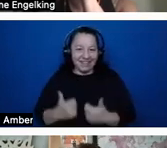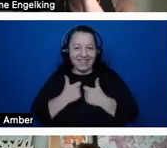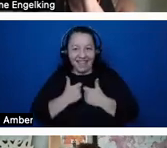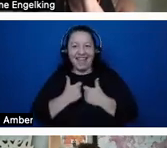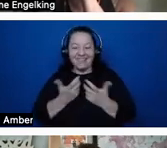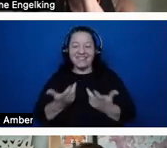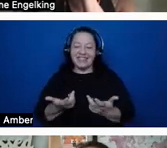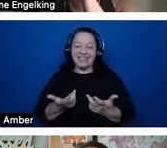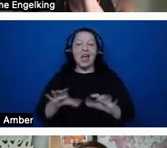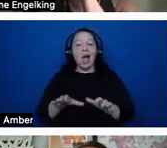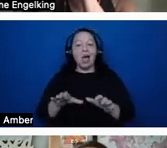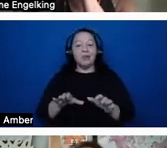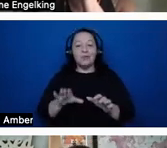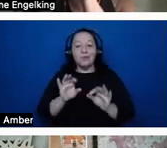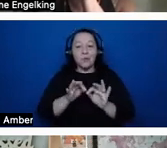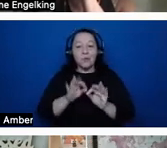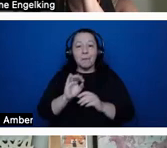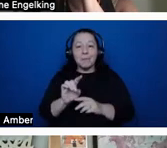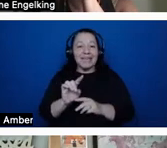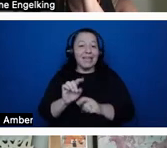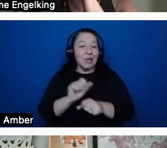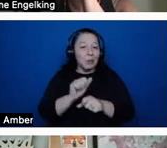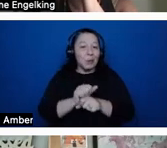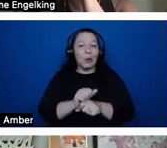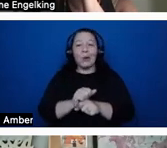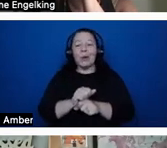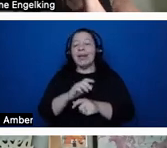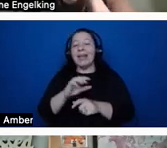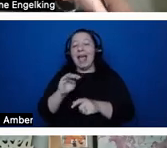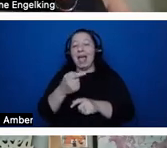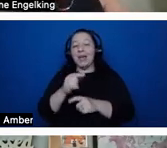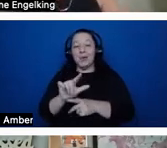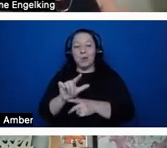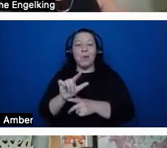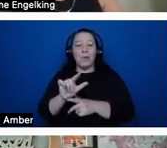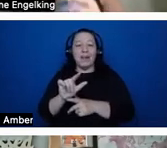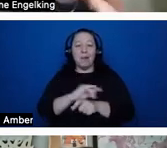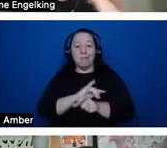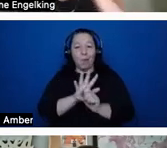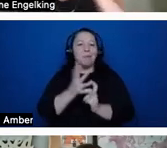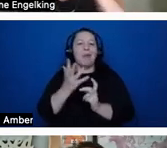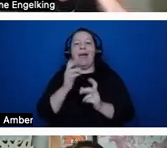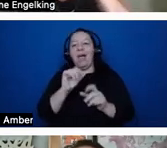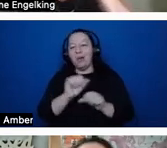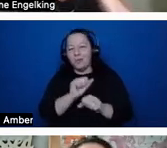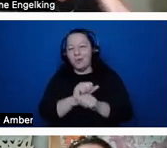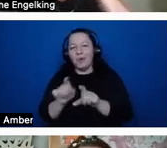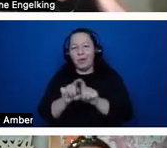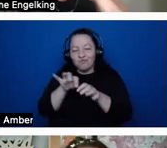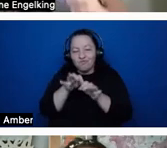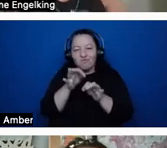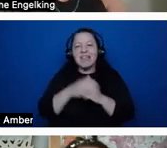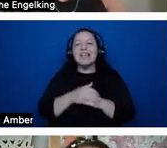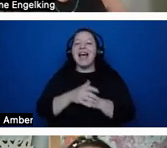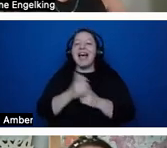do beadwork and porcupine quill work. And yeah, I actually just set up at my first art